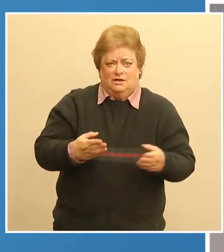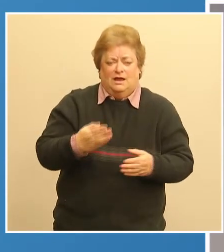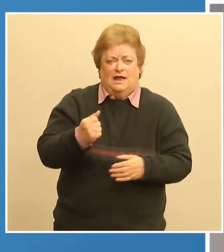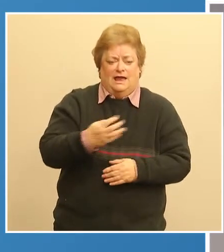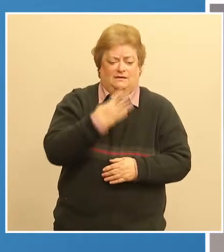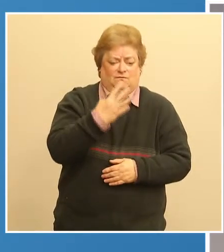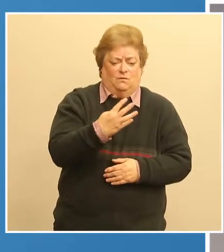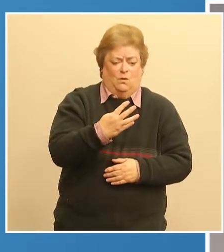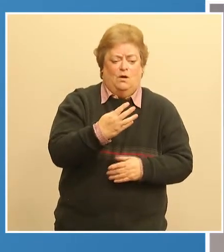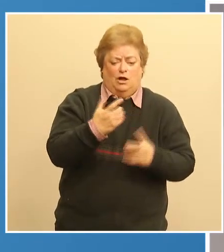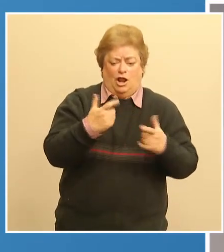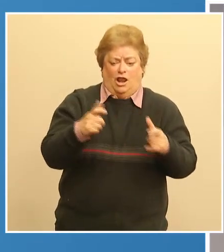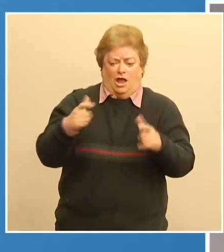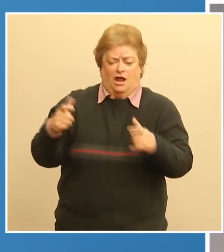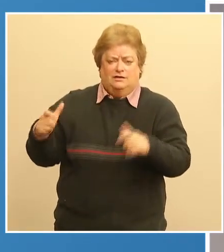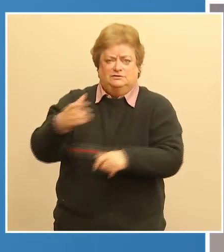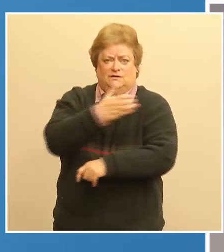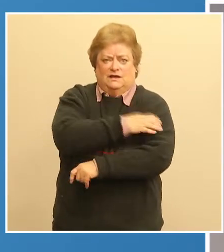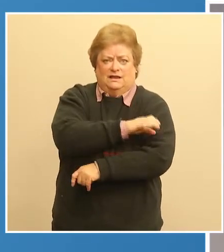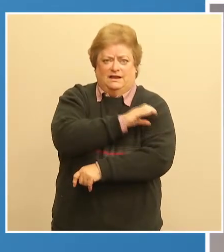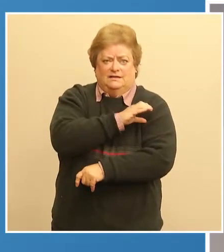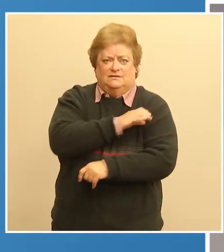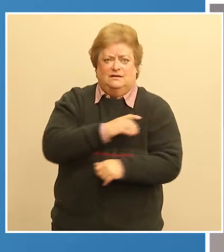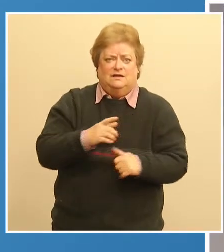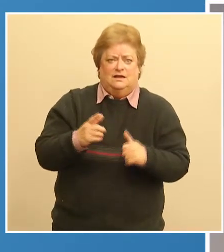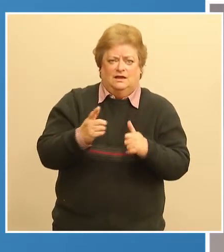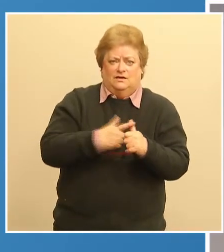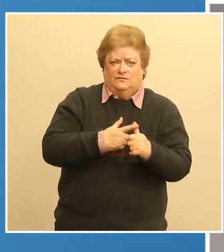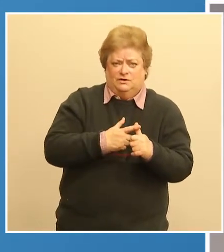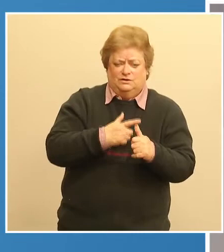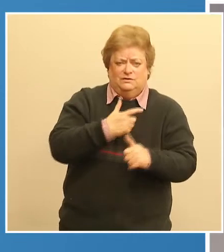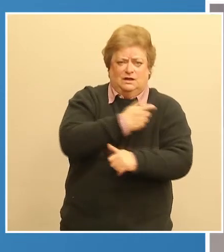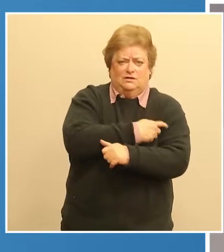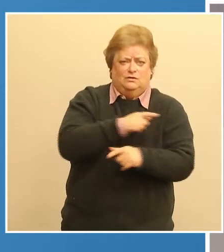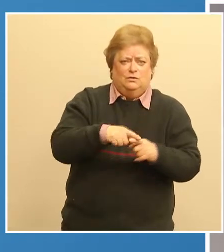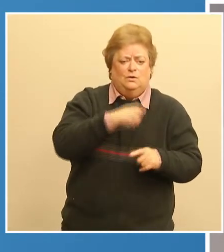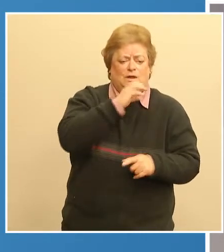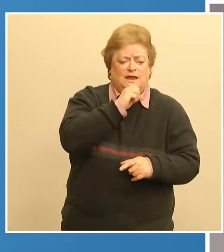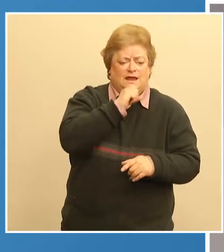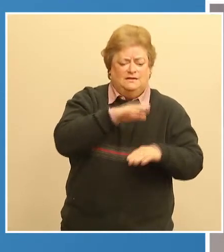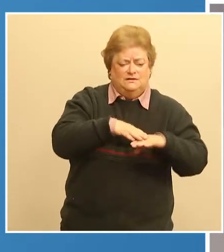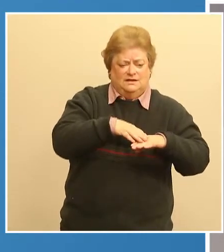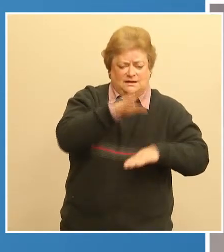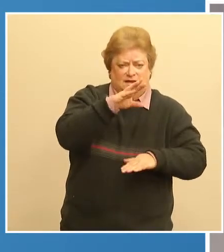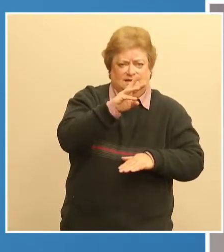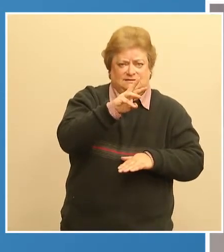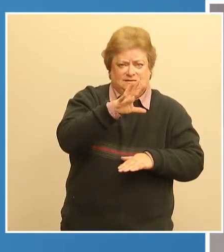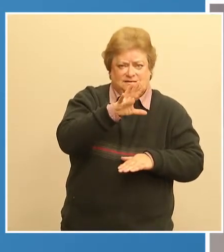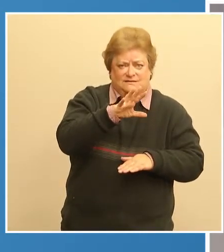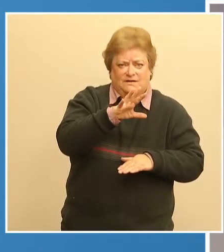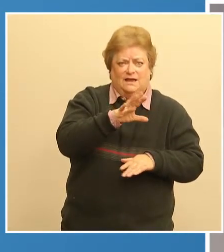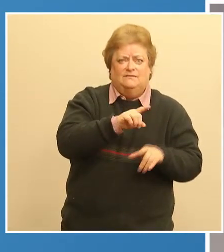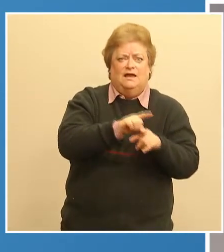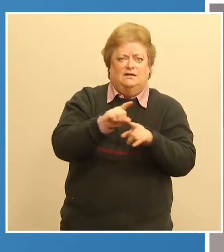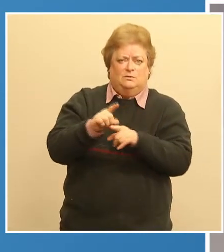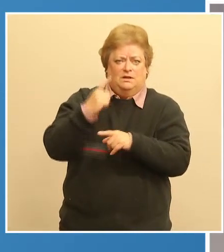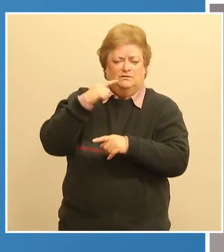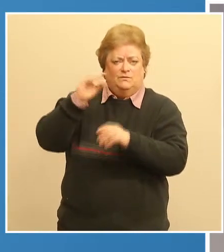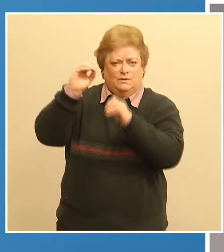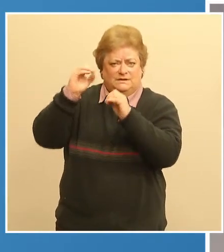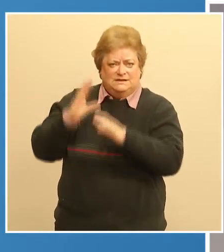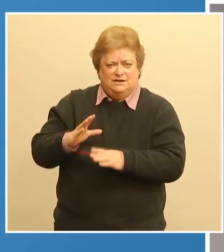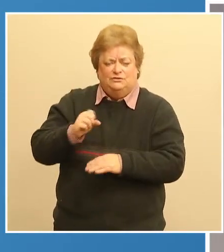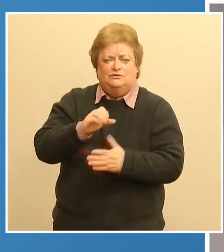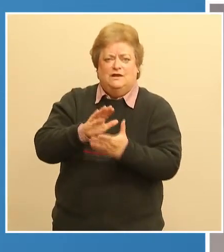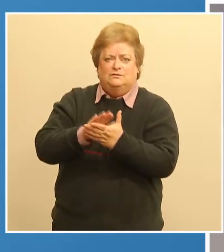4 large-scale clinics. First doses were administered to residents aged 65 and older, as well as educators and